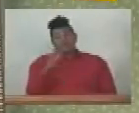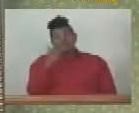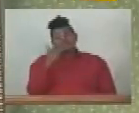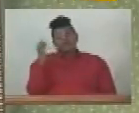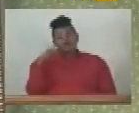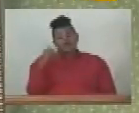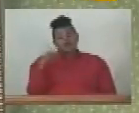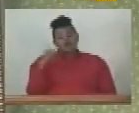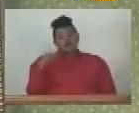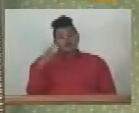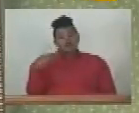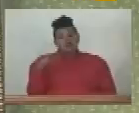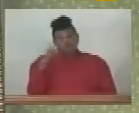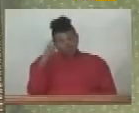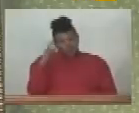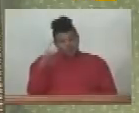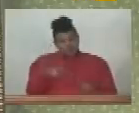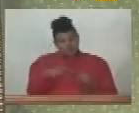favor?